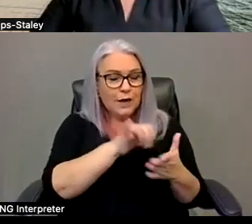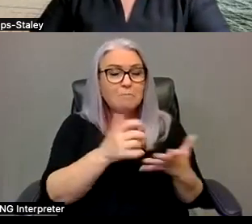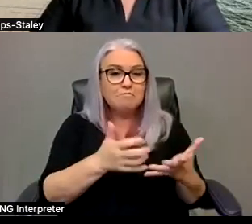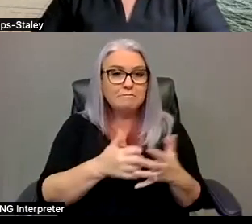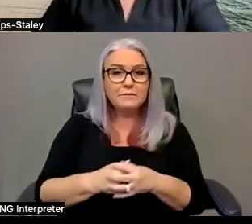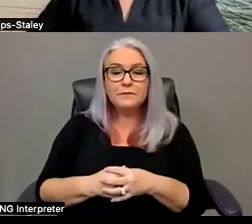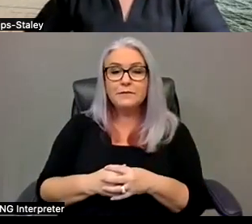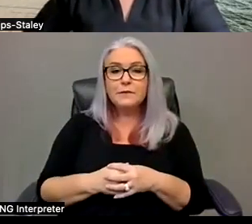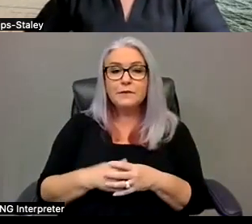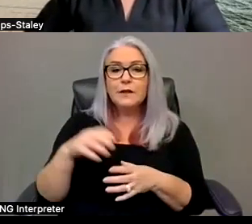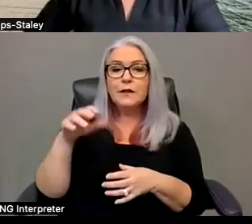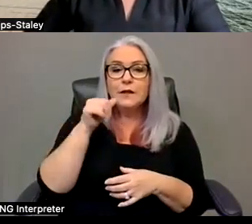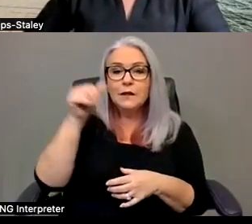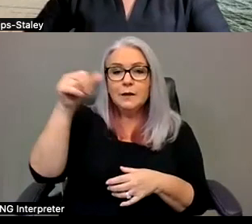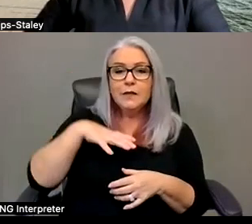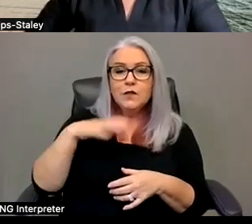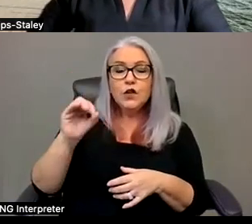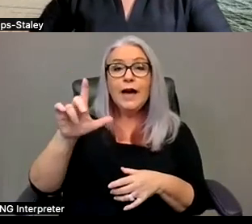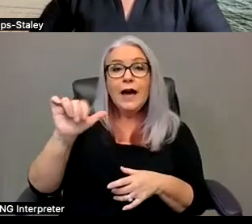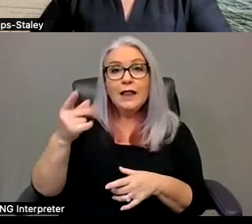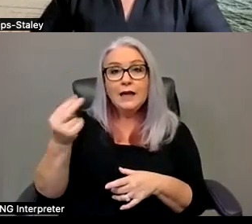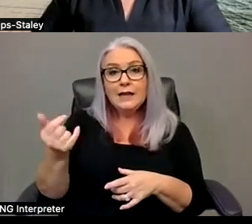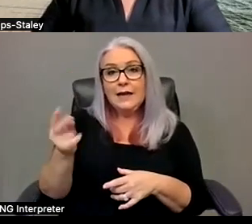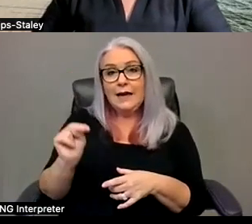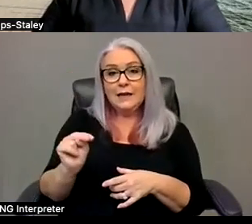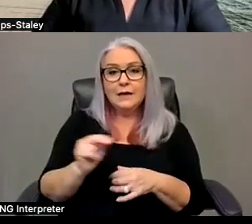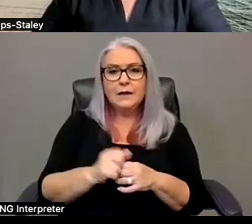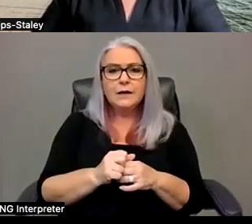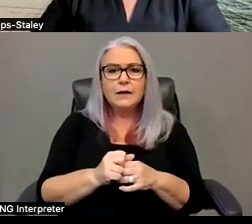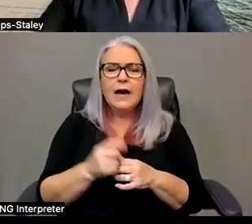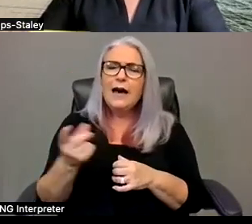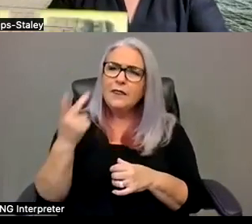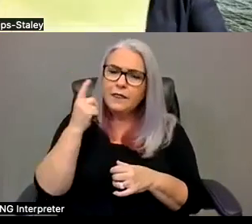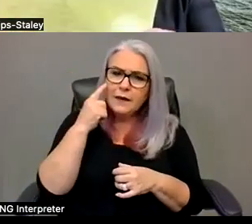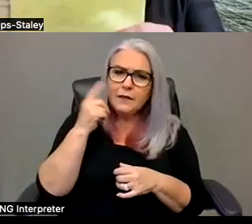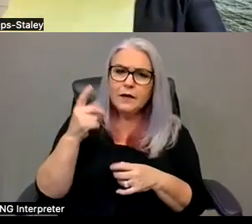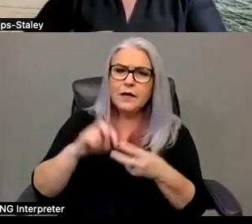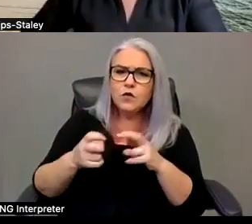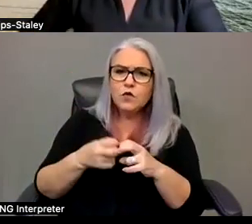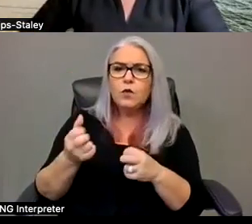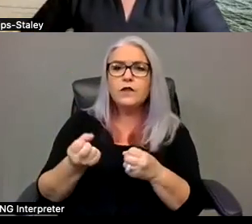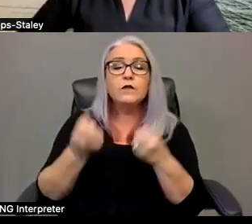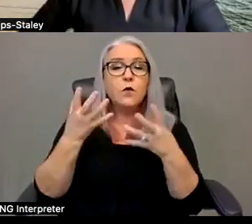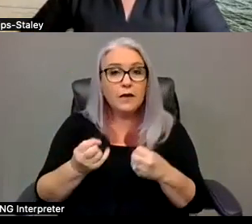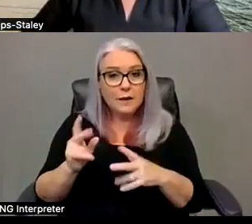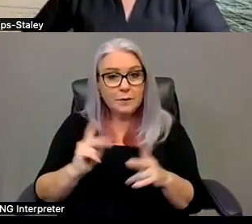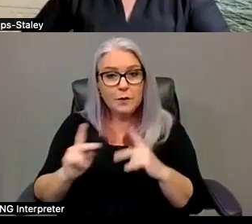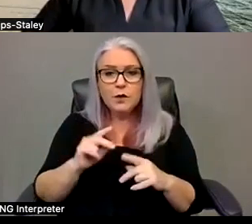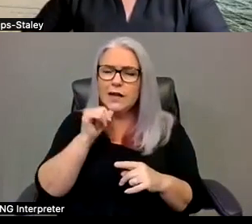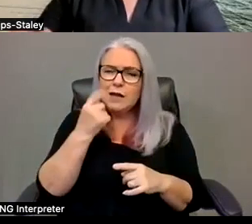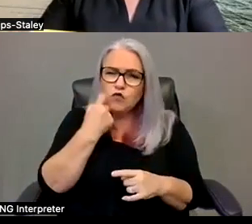think one of the biggest issues in speaking with so many residents has been just the not just the